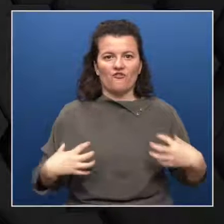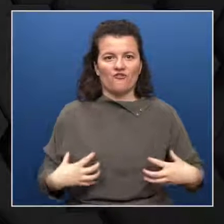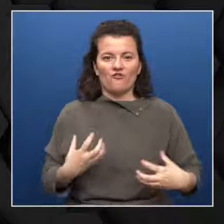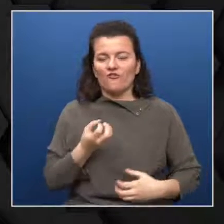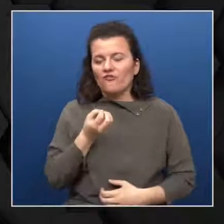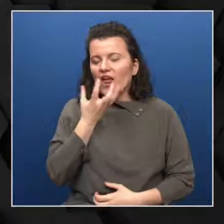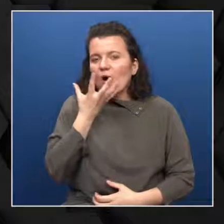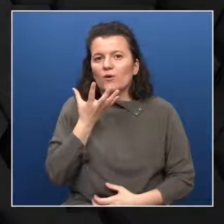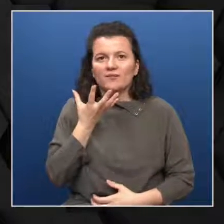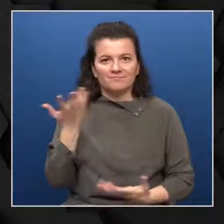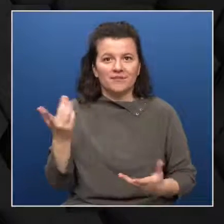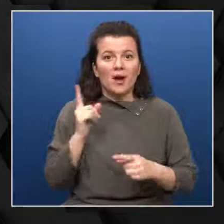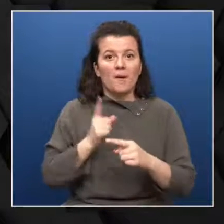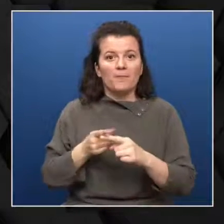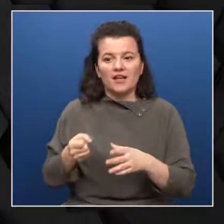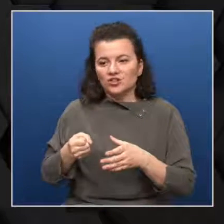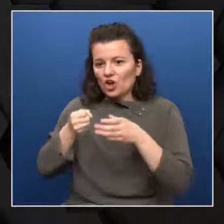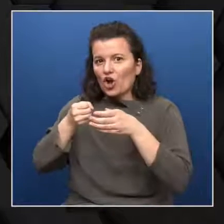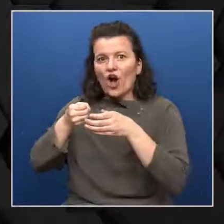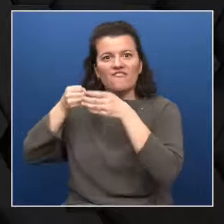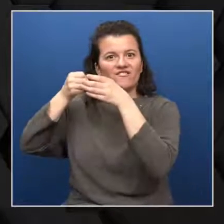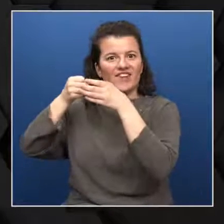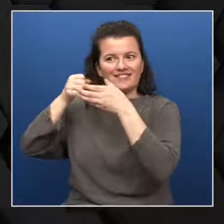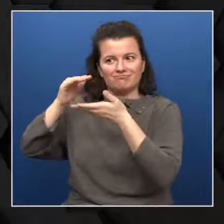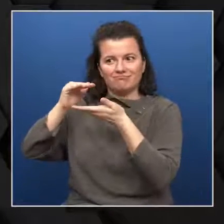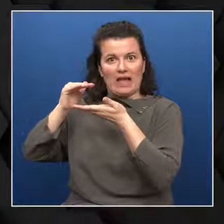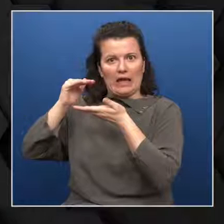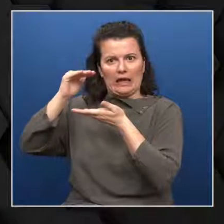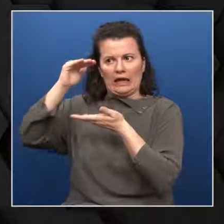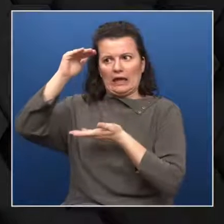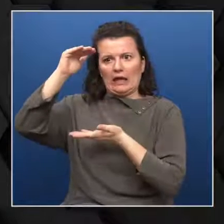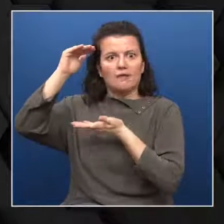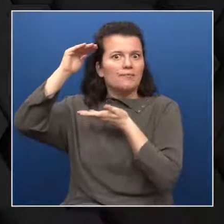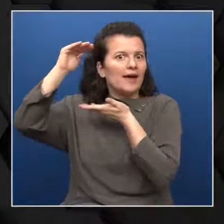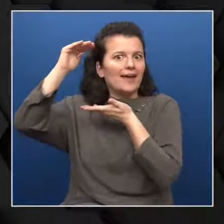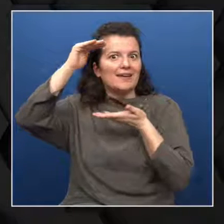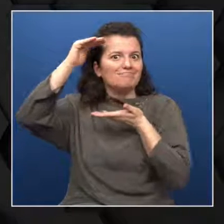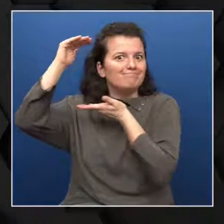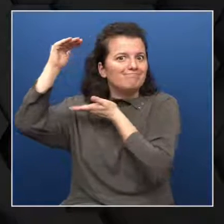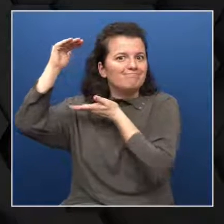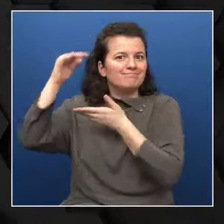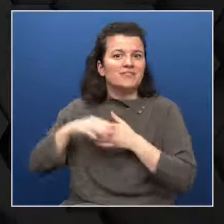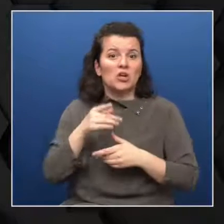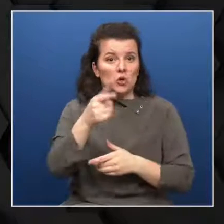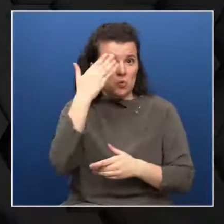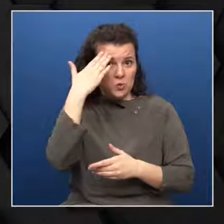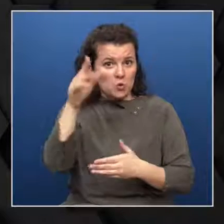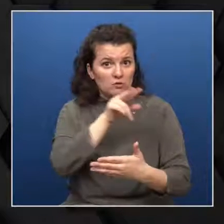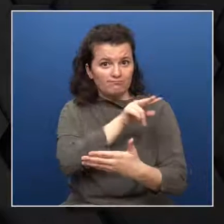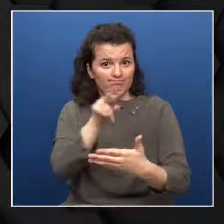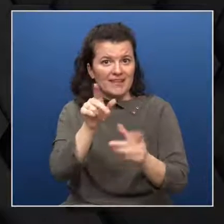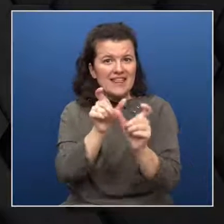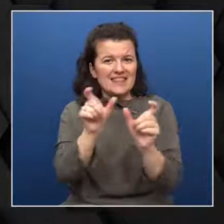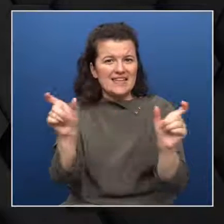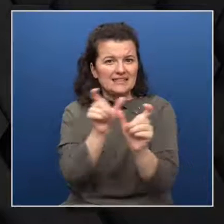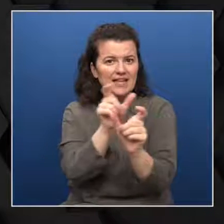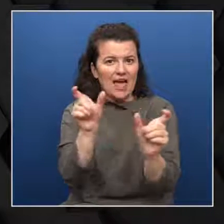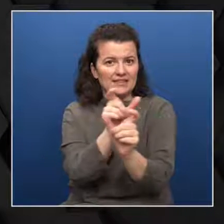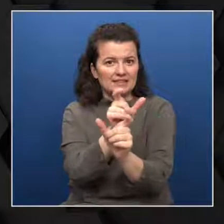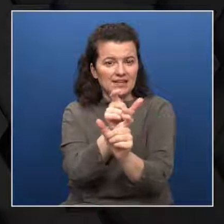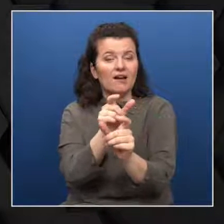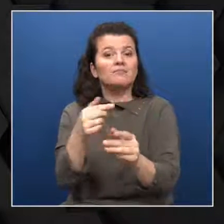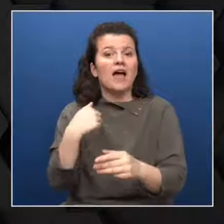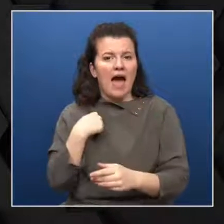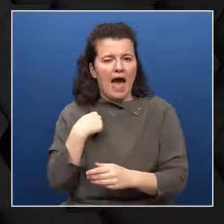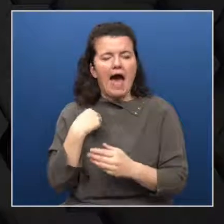size of my head. What you don't see is that I have dyslexia, and I am learning all kinds of tools to hack